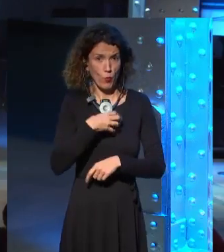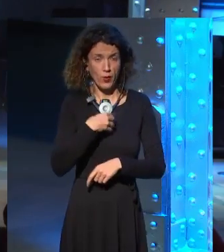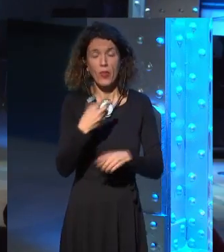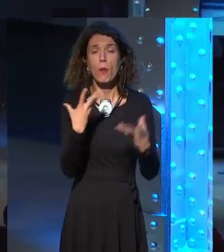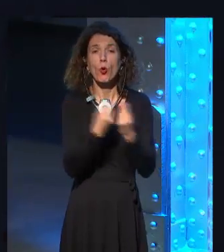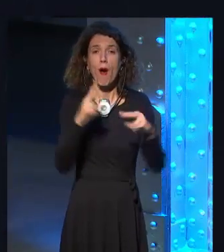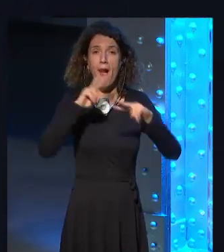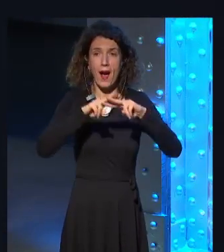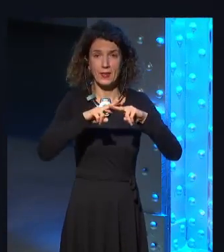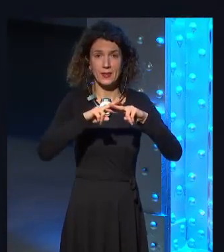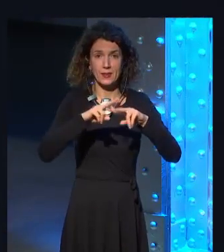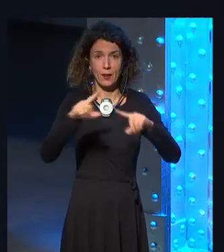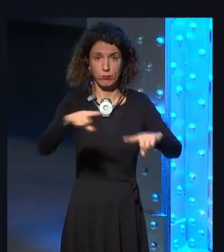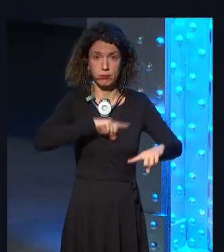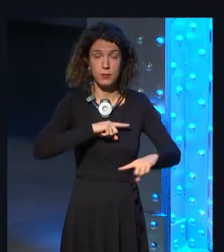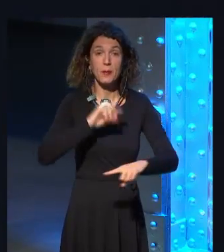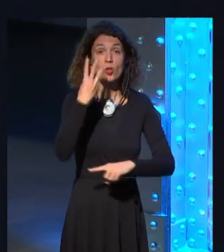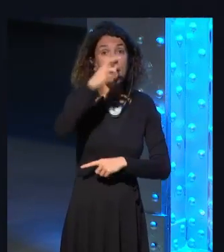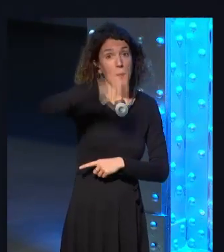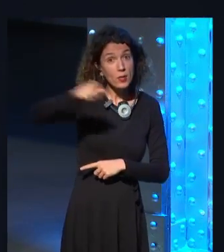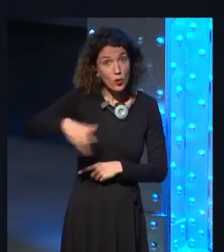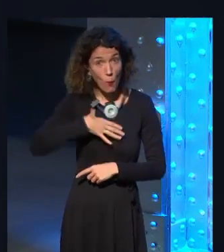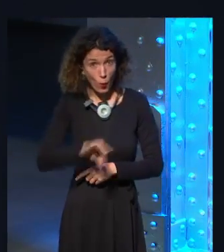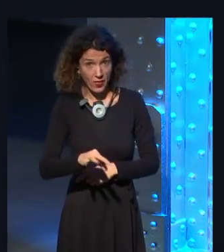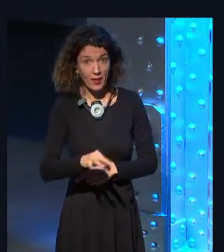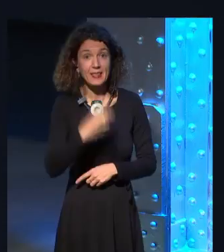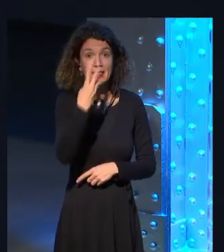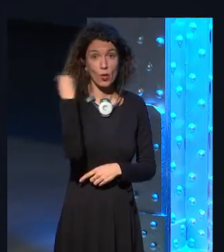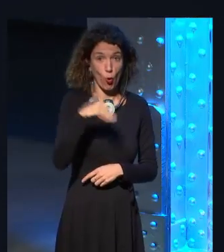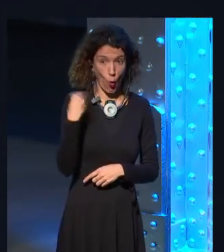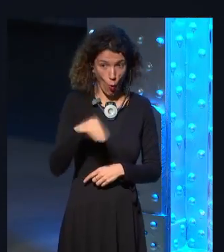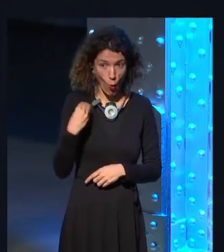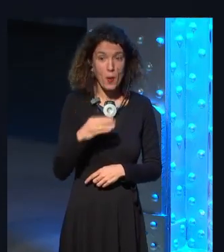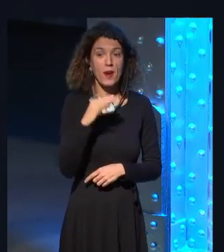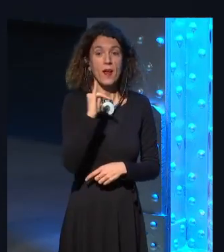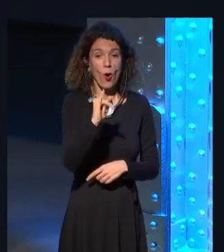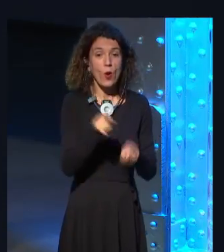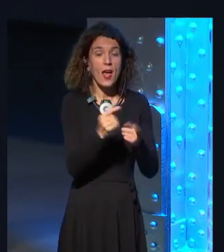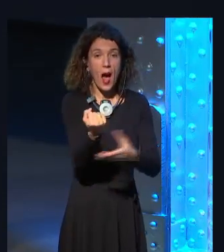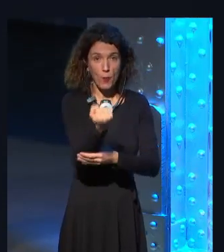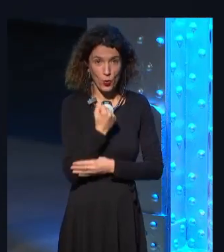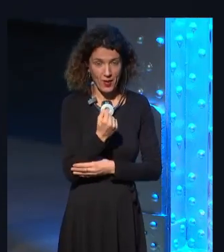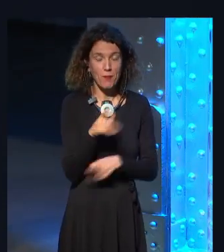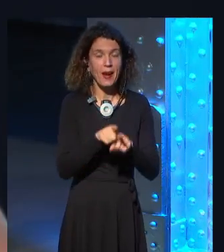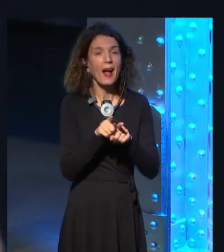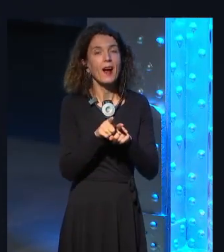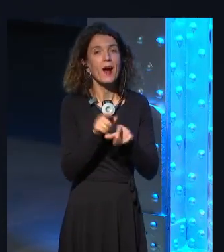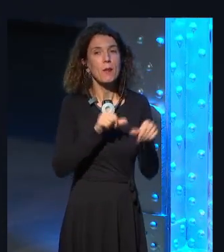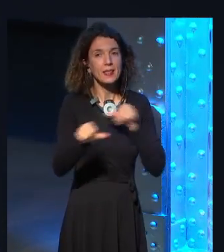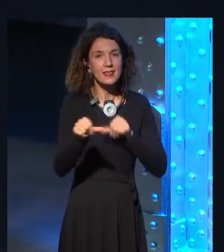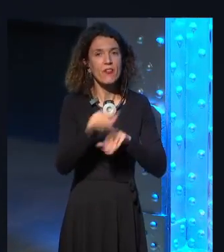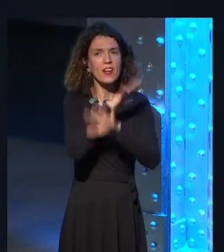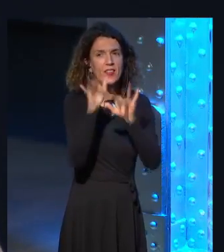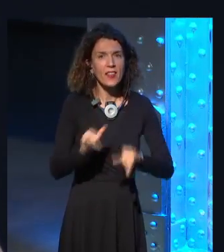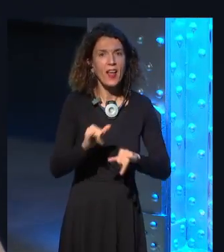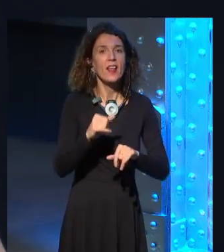we're not allowed to ask right away. We need to use a hashtag, except 3 people who are 3 young people and who will